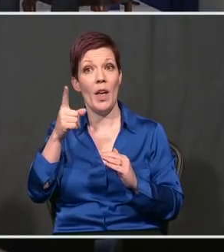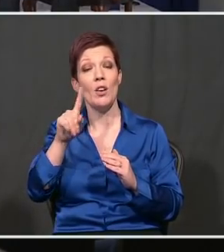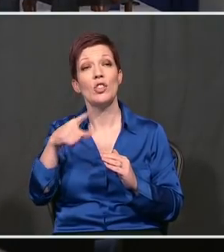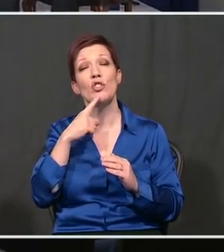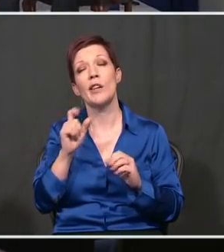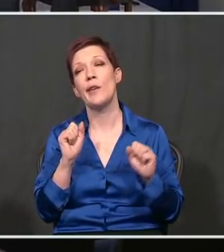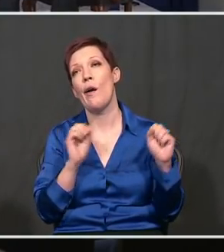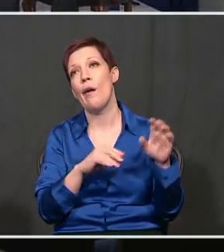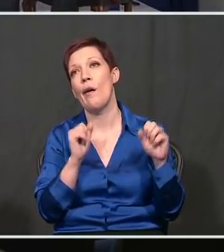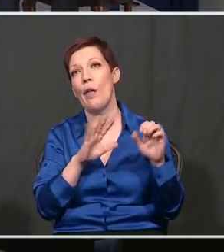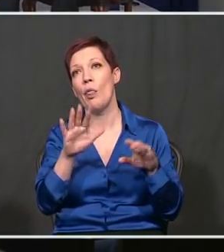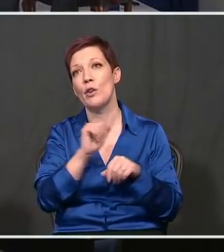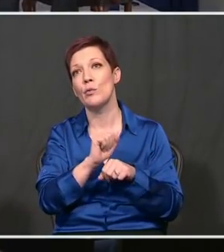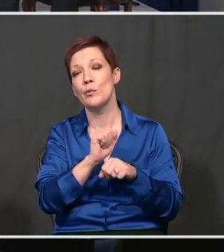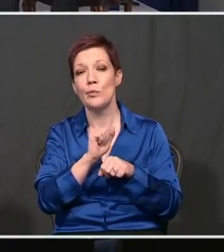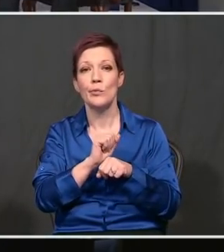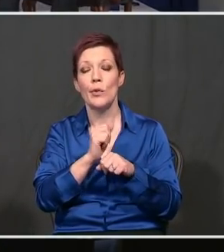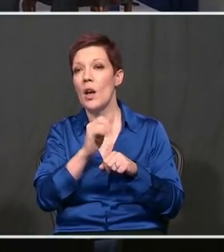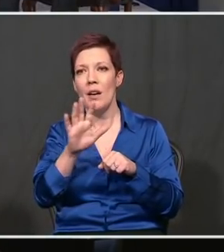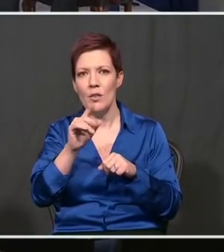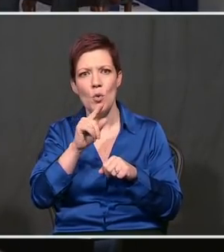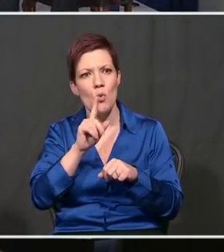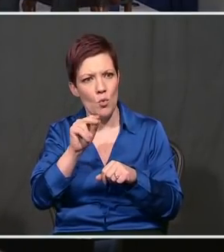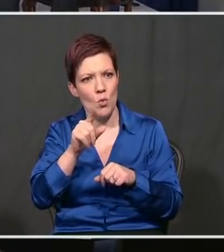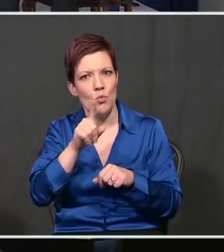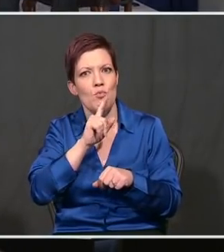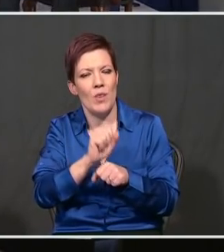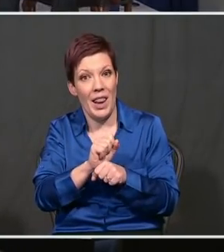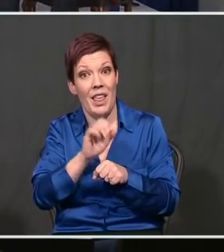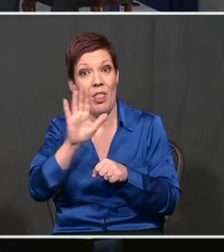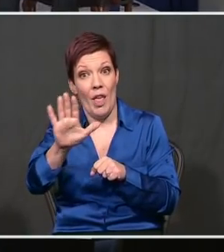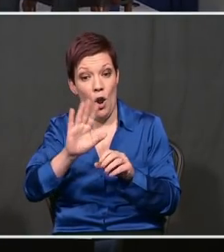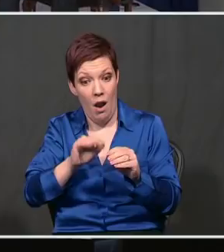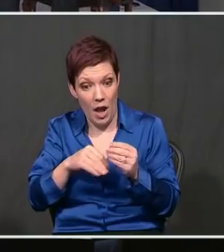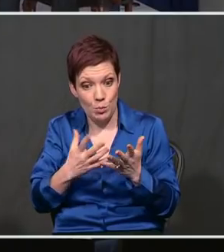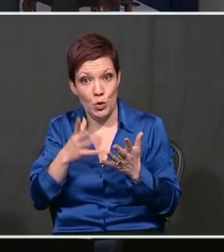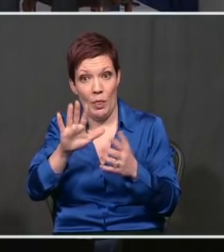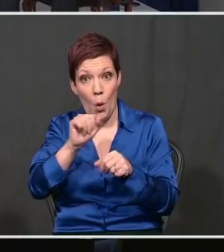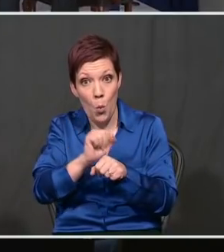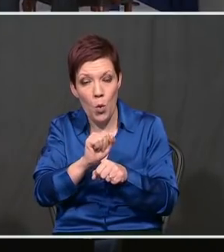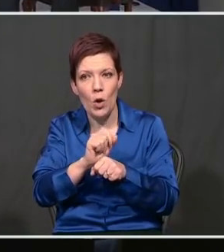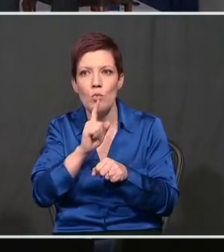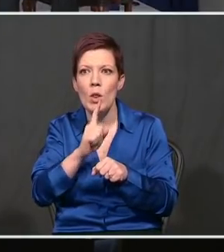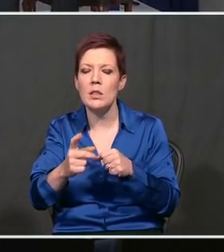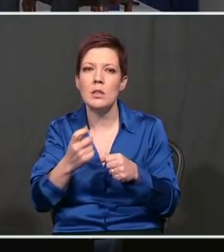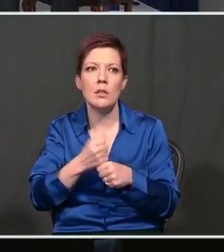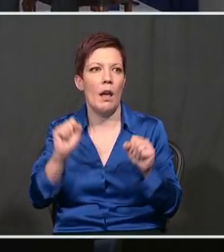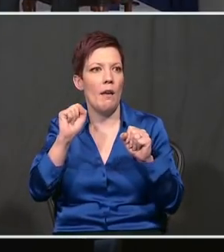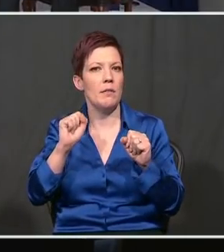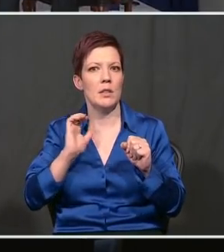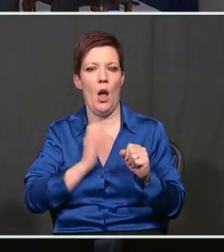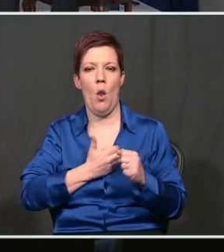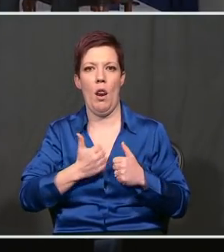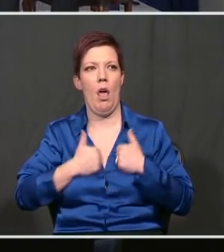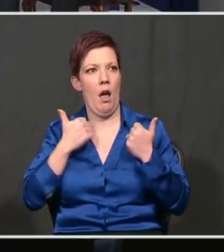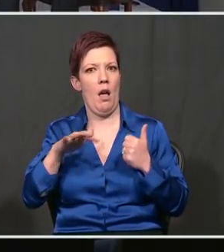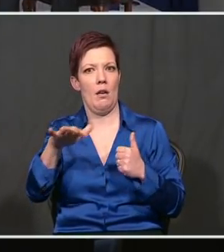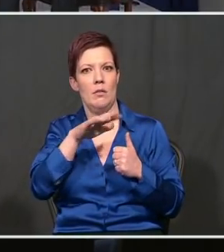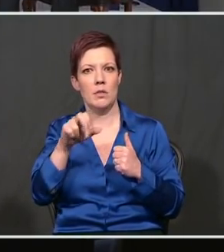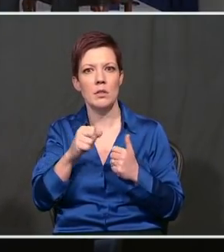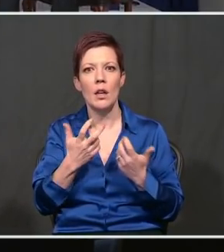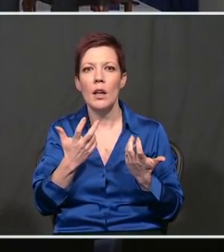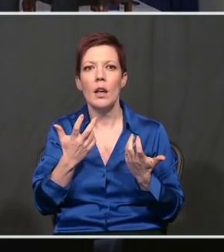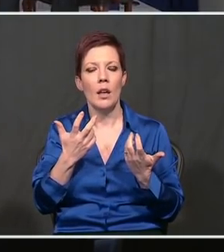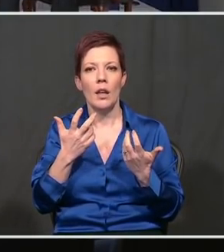saving lives. They're saving thousands of lives. Absolutely. Their contribution is as vital as anybody with a stethoscope or immunizing